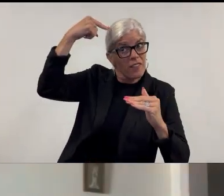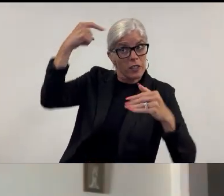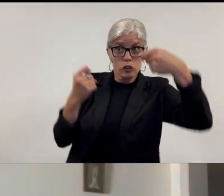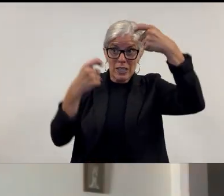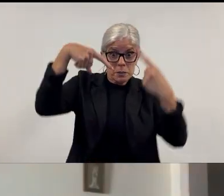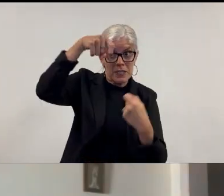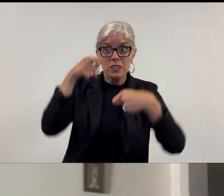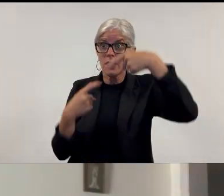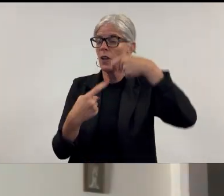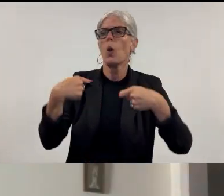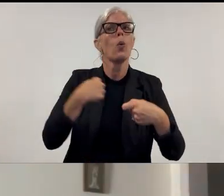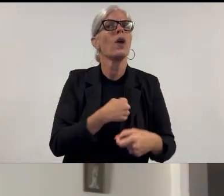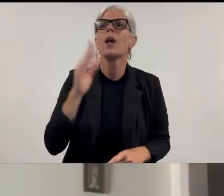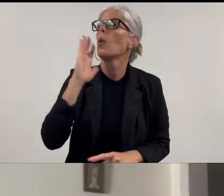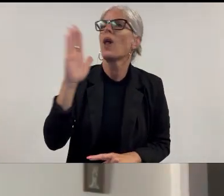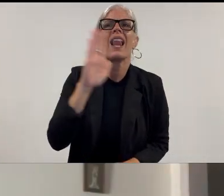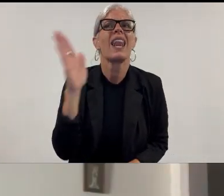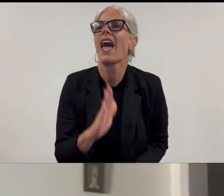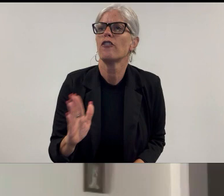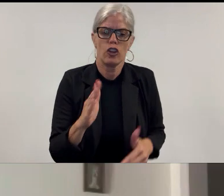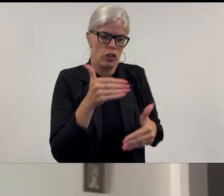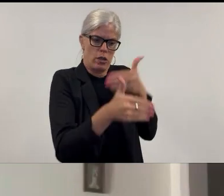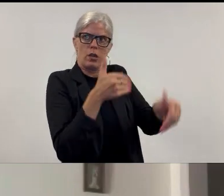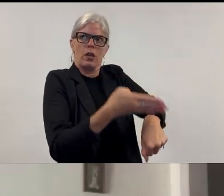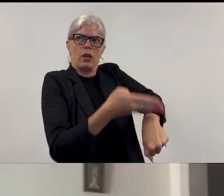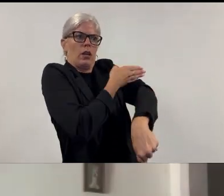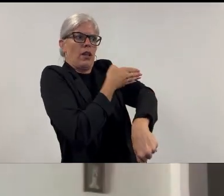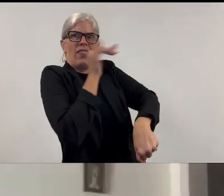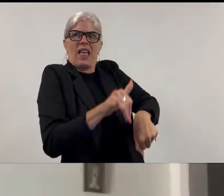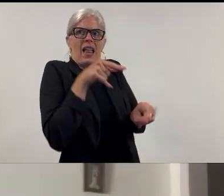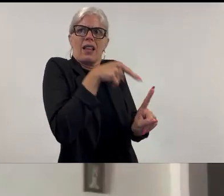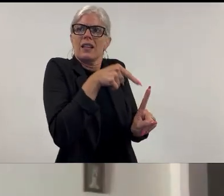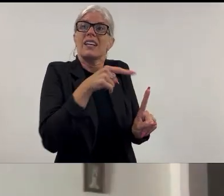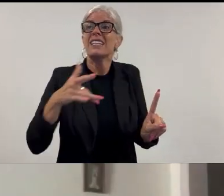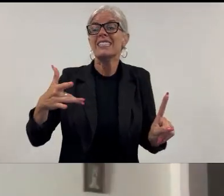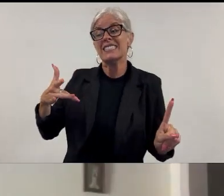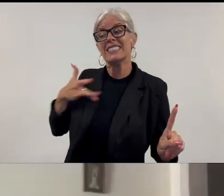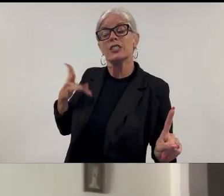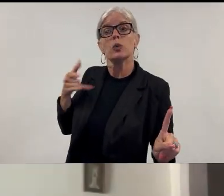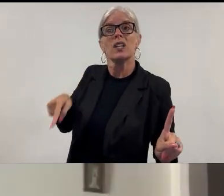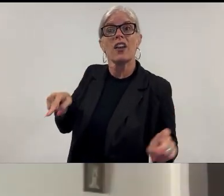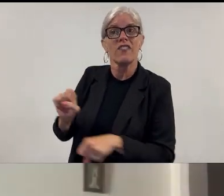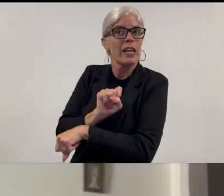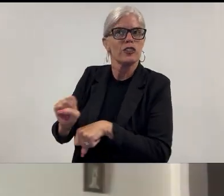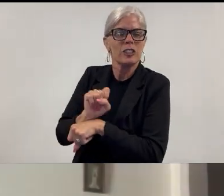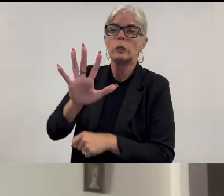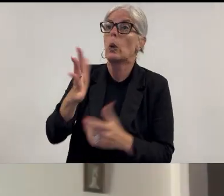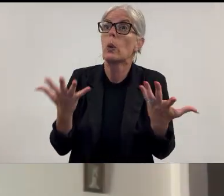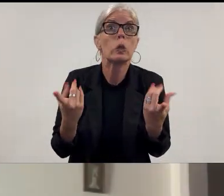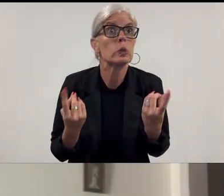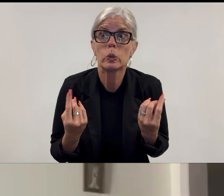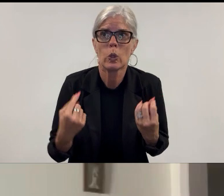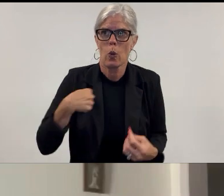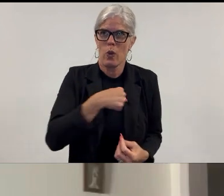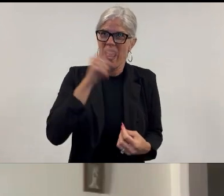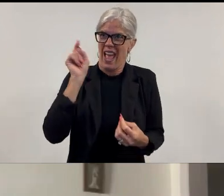of neurotransmitters, we are never going to progress or restore any movement, any